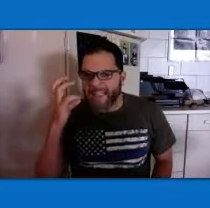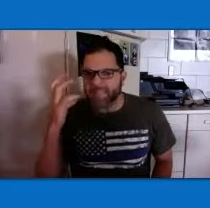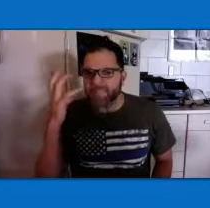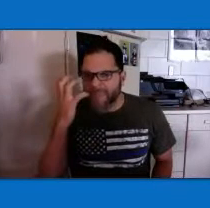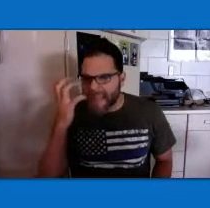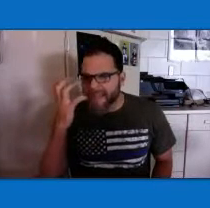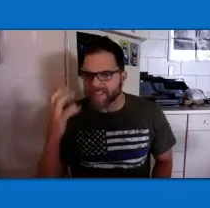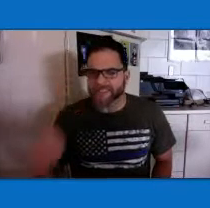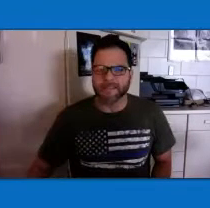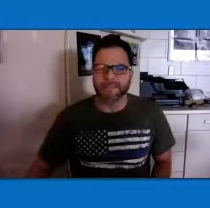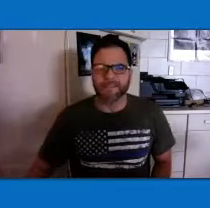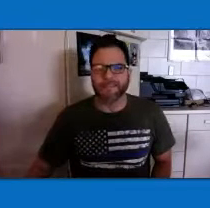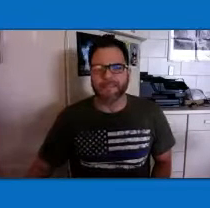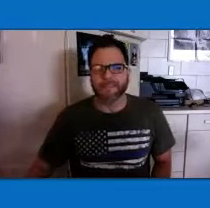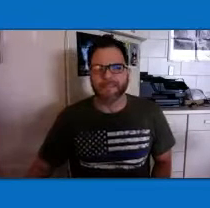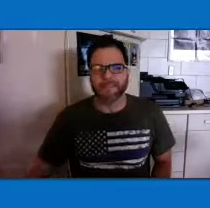Mad.